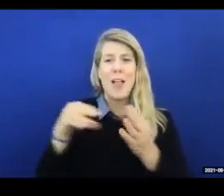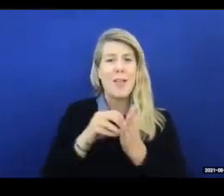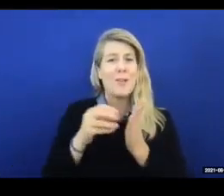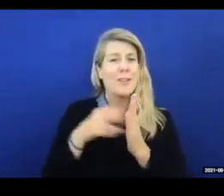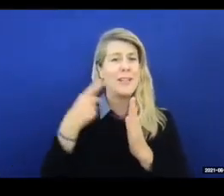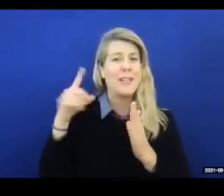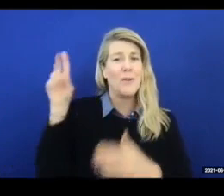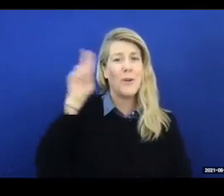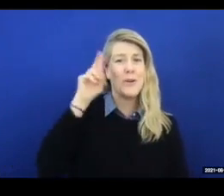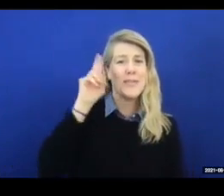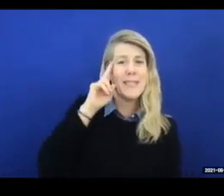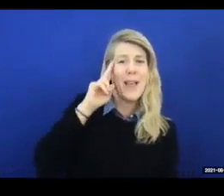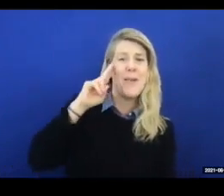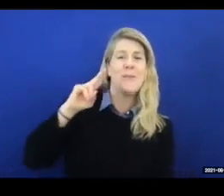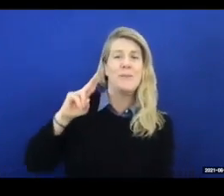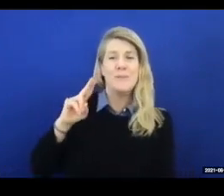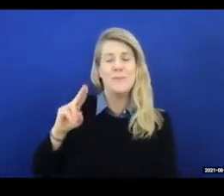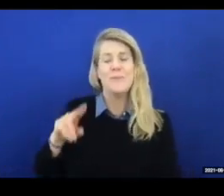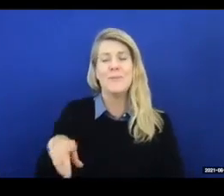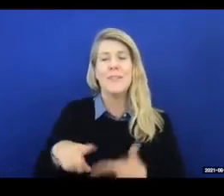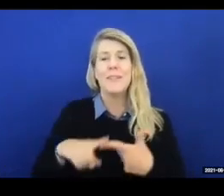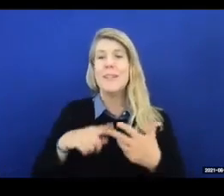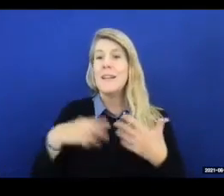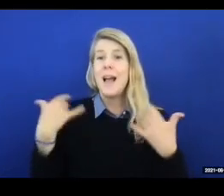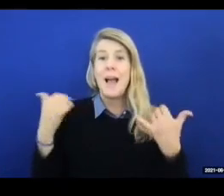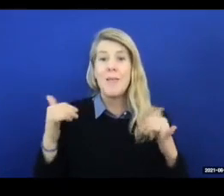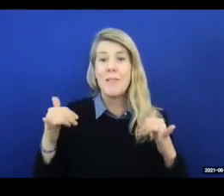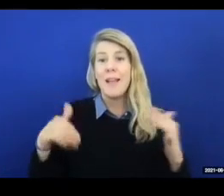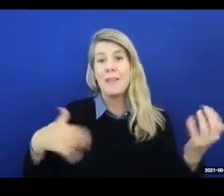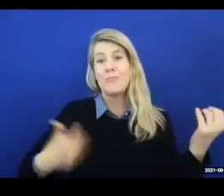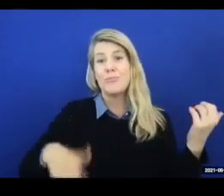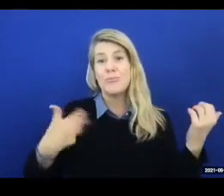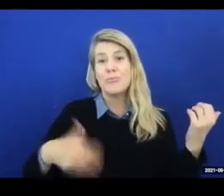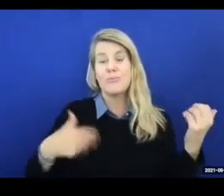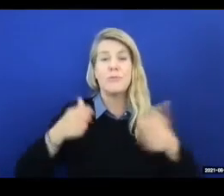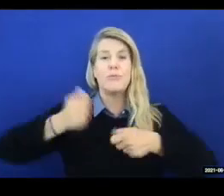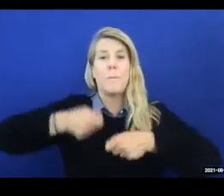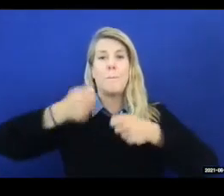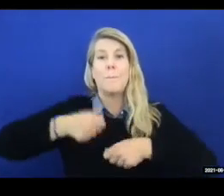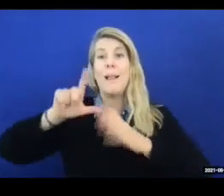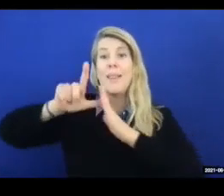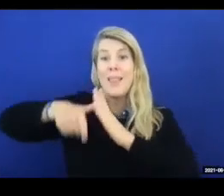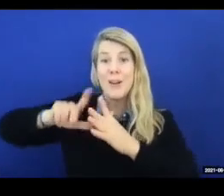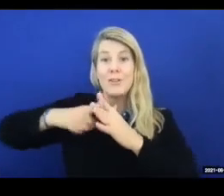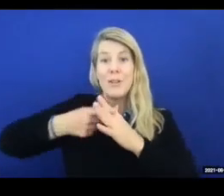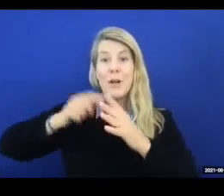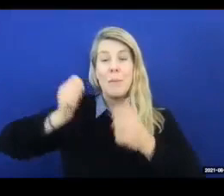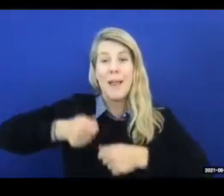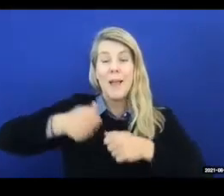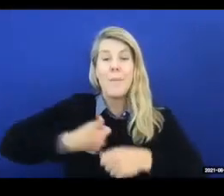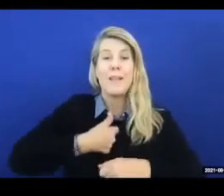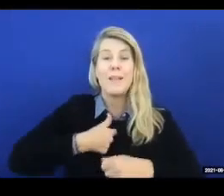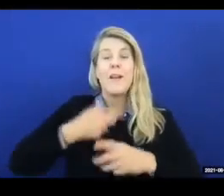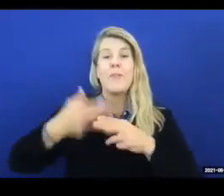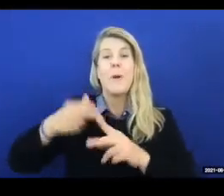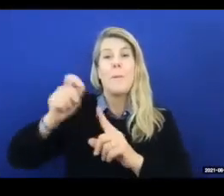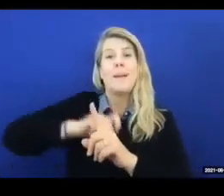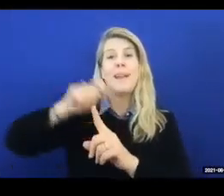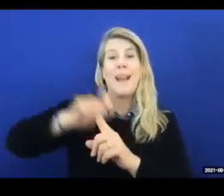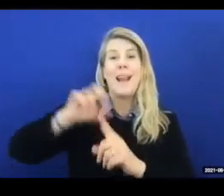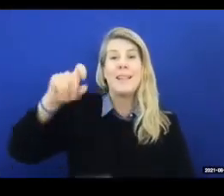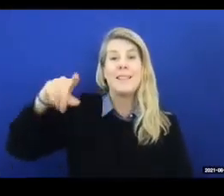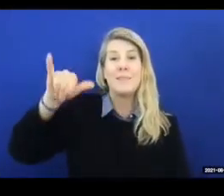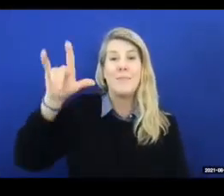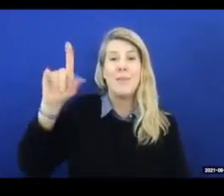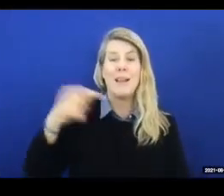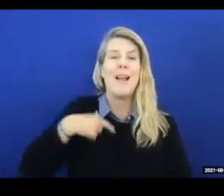in my Brownies and Girl Scout troop. I played in my school's band and later started my own band called the Banana Splits, where I played